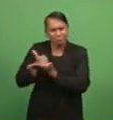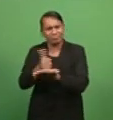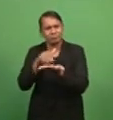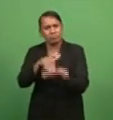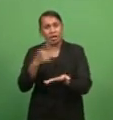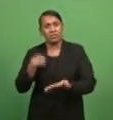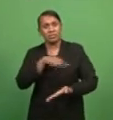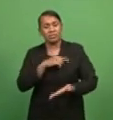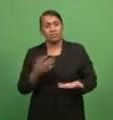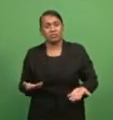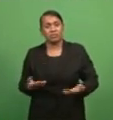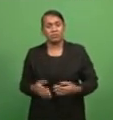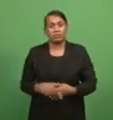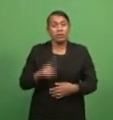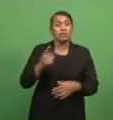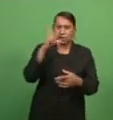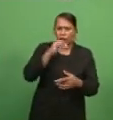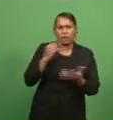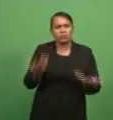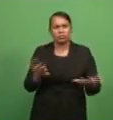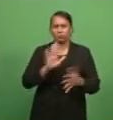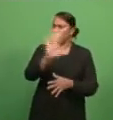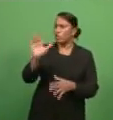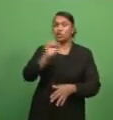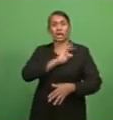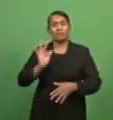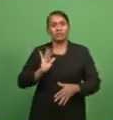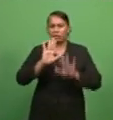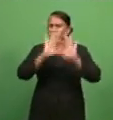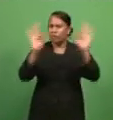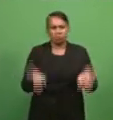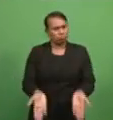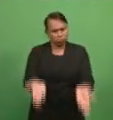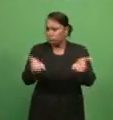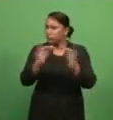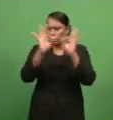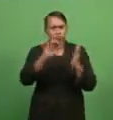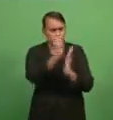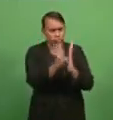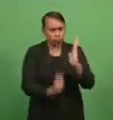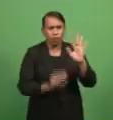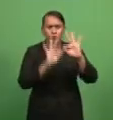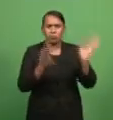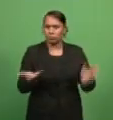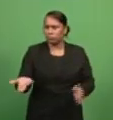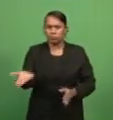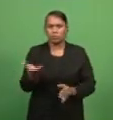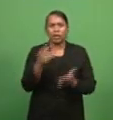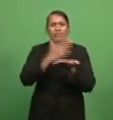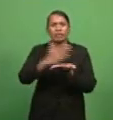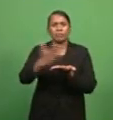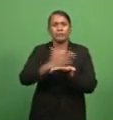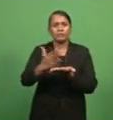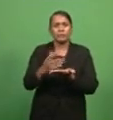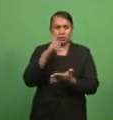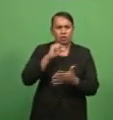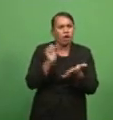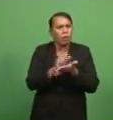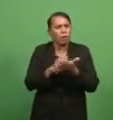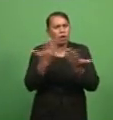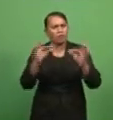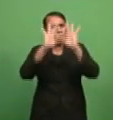their employees' forms filled and sent to us properly and promptly, so that we can